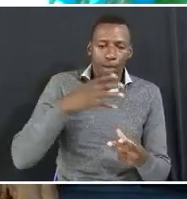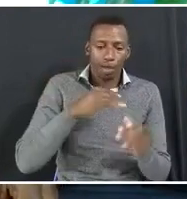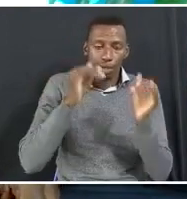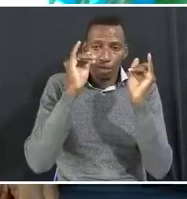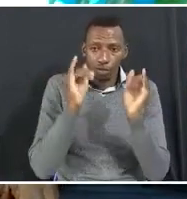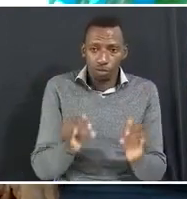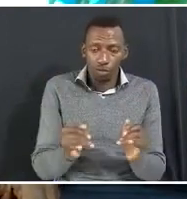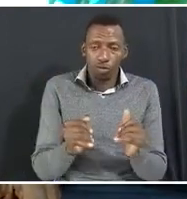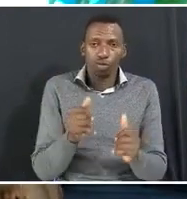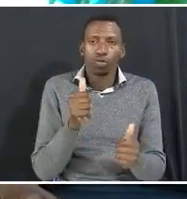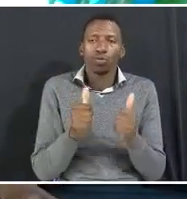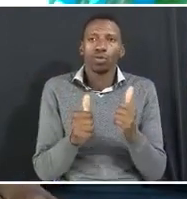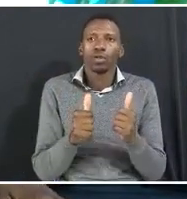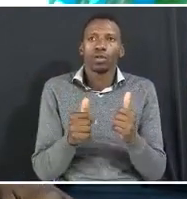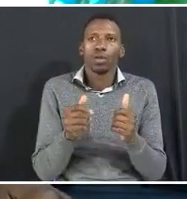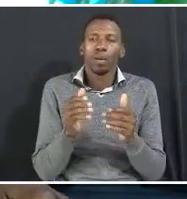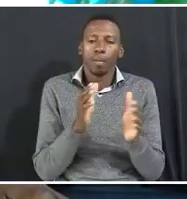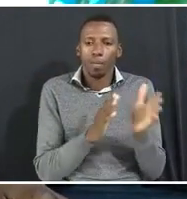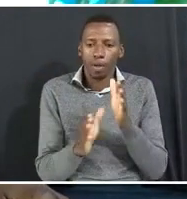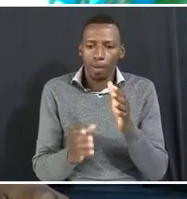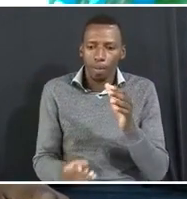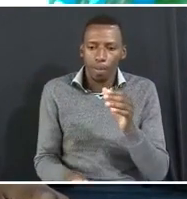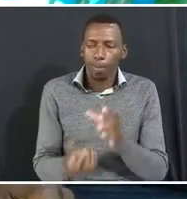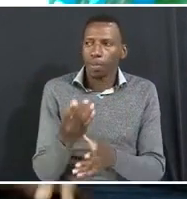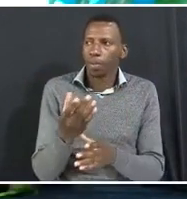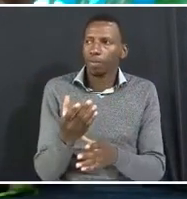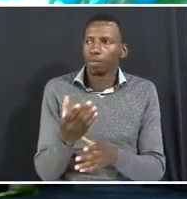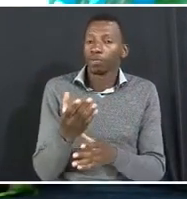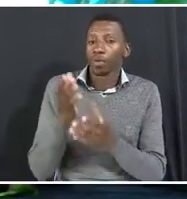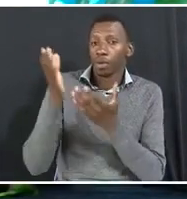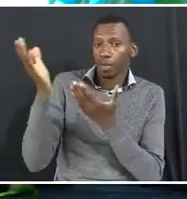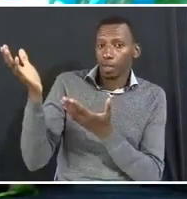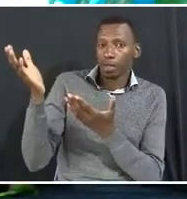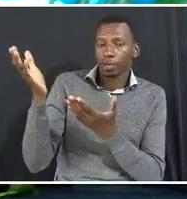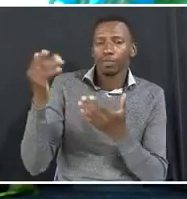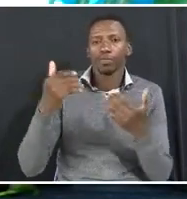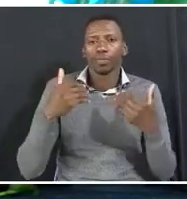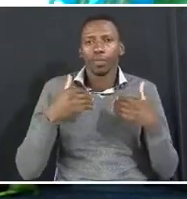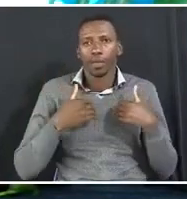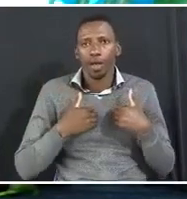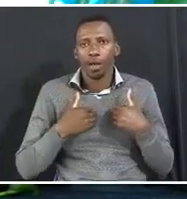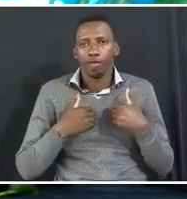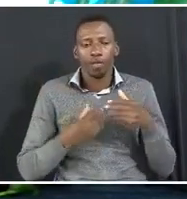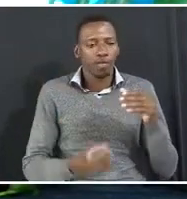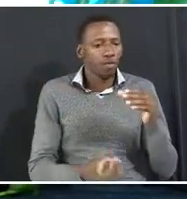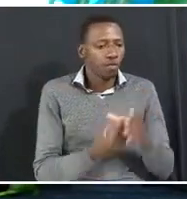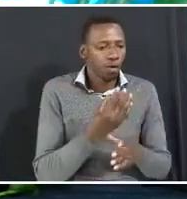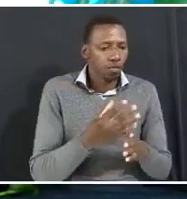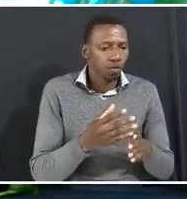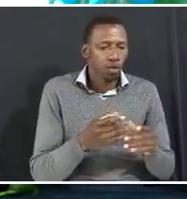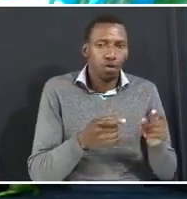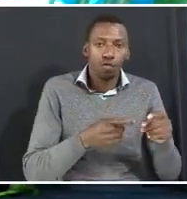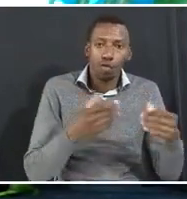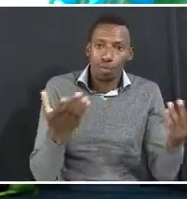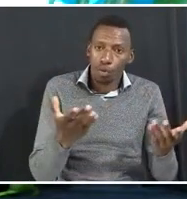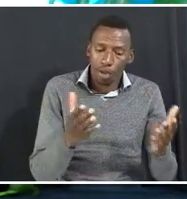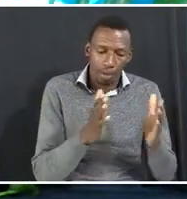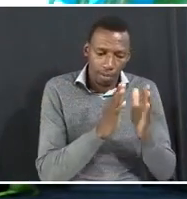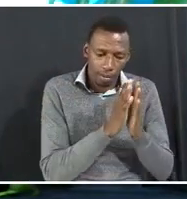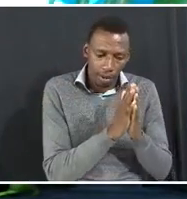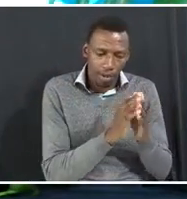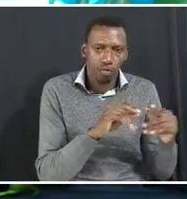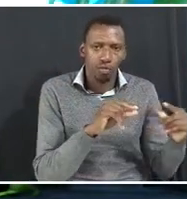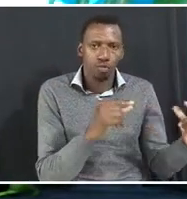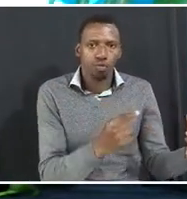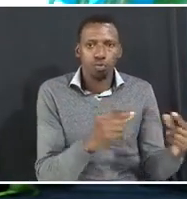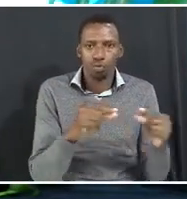establish called Hills View, have been founded from the prayer cell. And